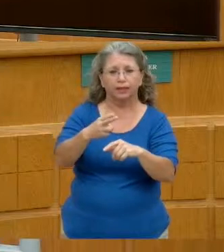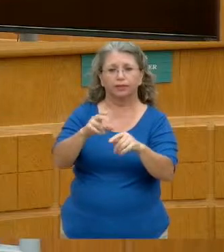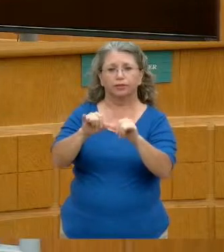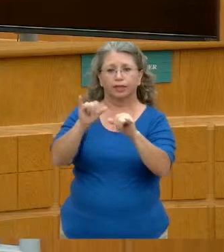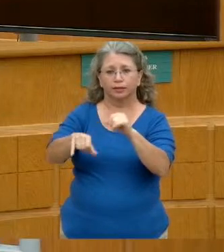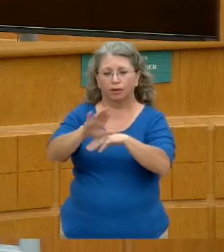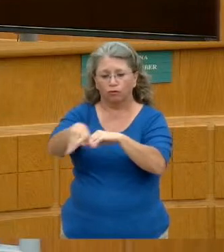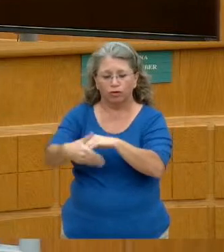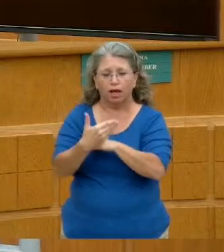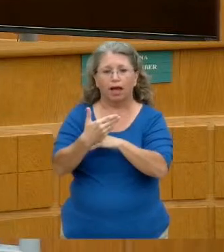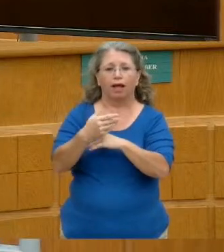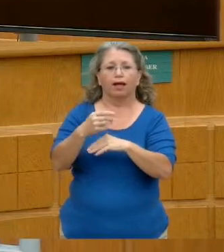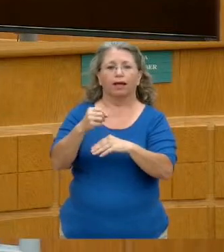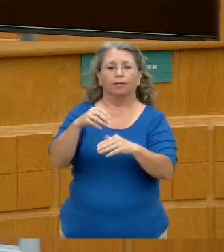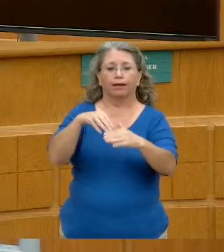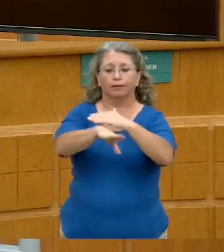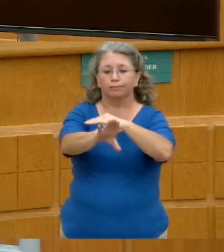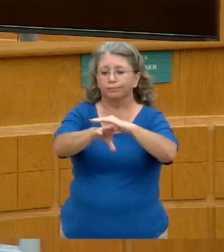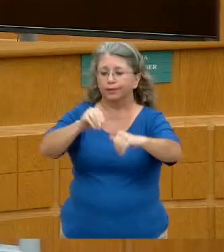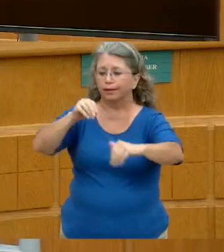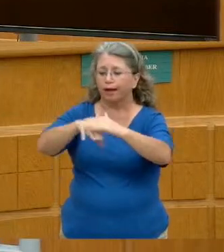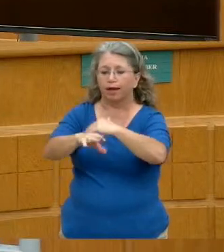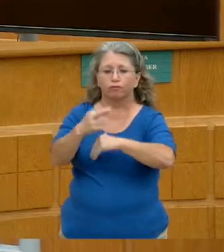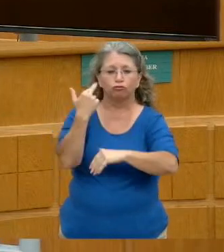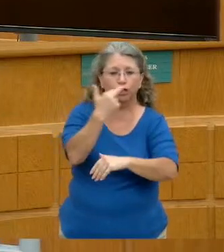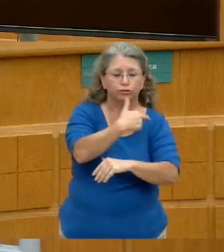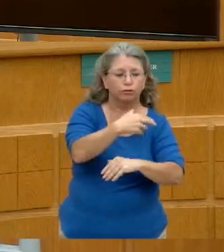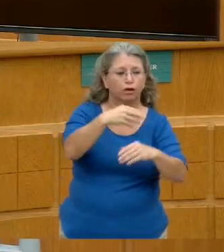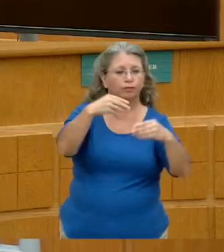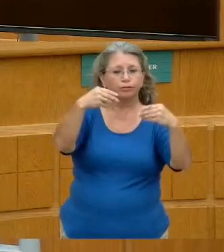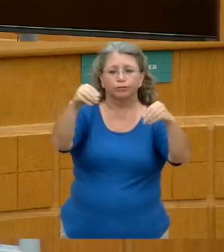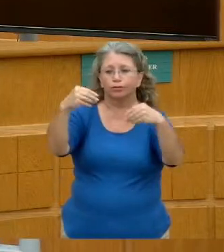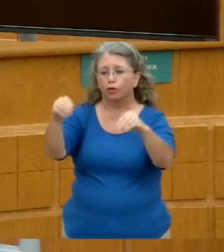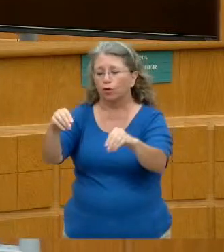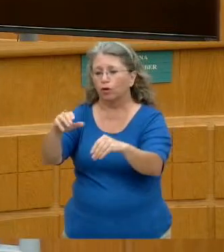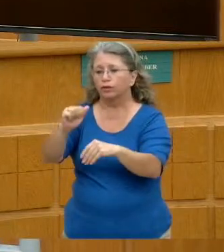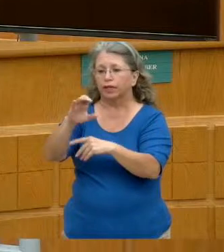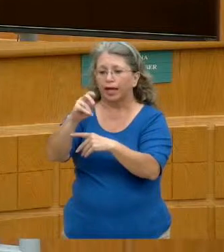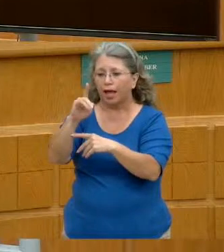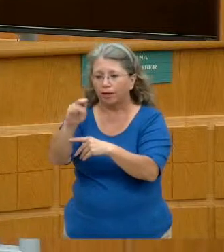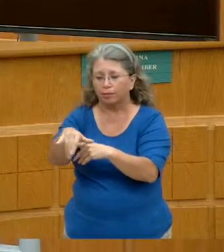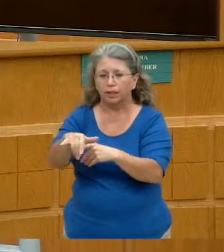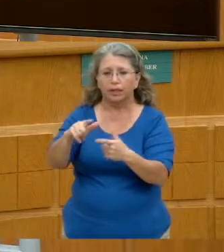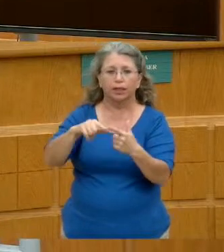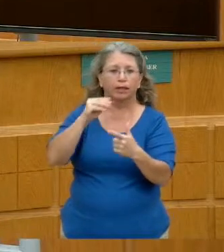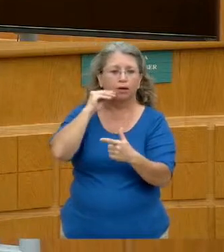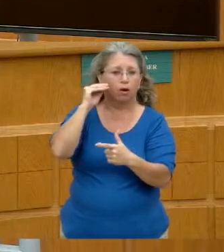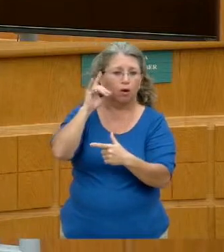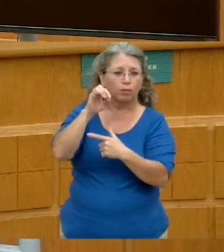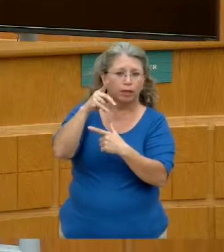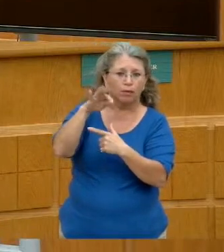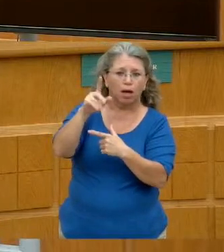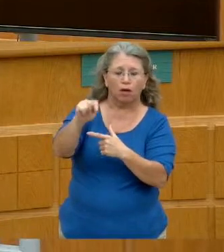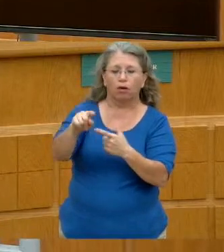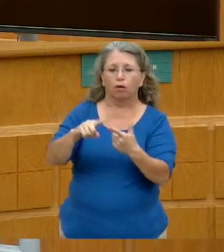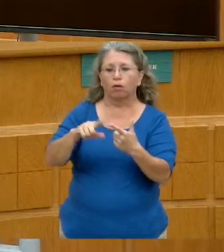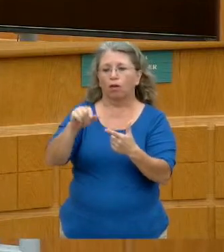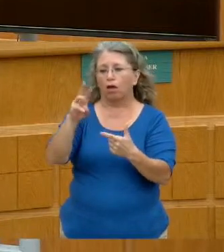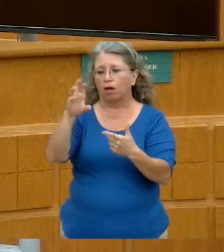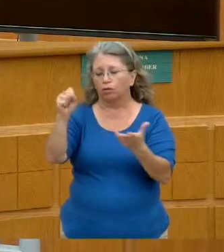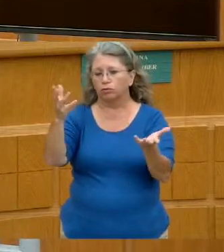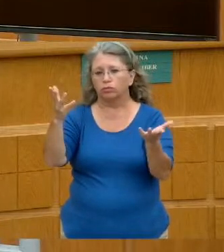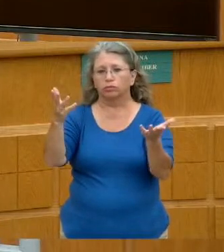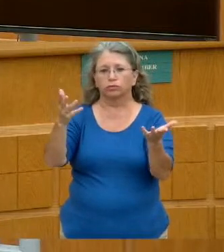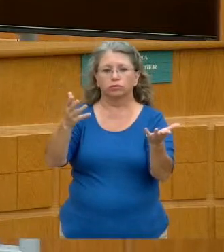convenience stores, the restaurants, Academy to get sporting supplies. They're going to Home Depot. They could be going to Lowe's. They